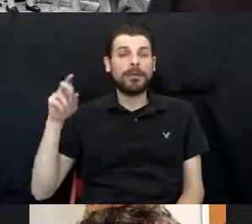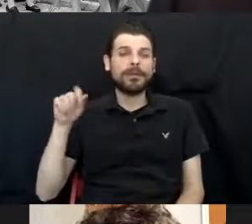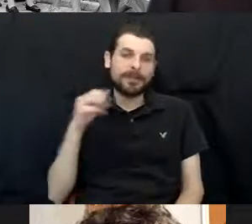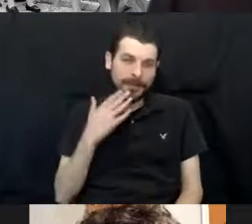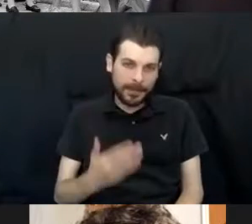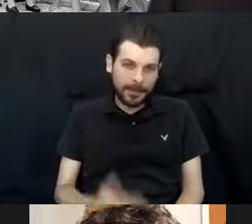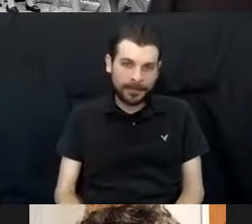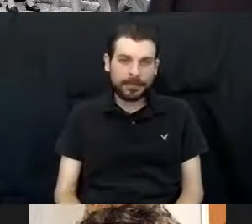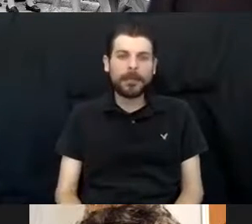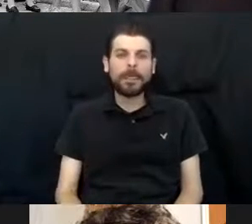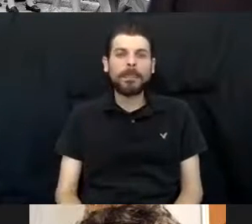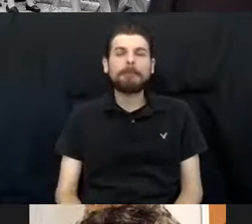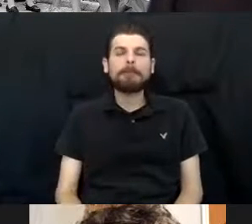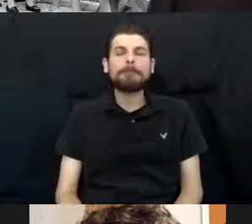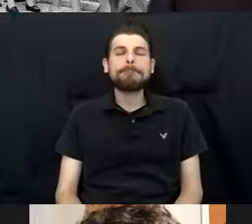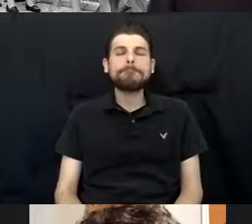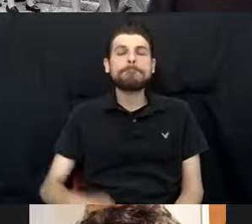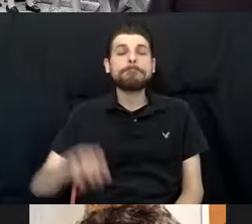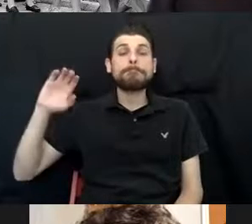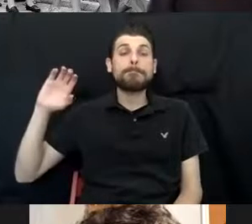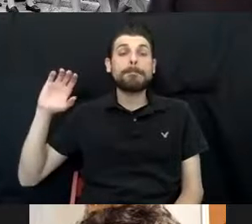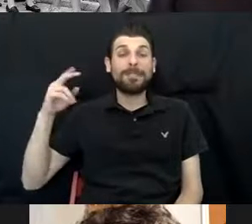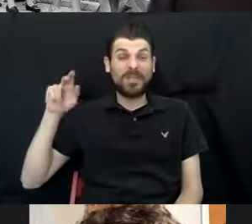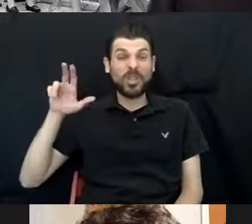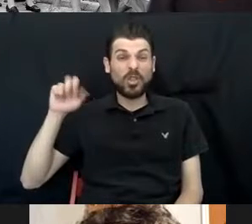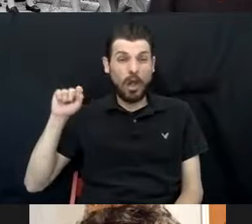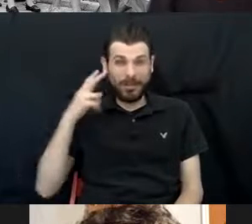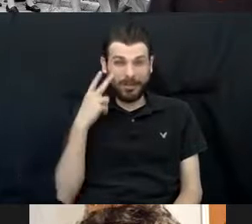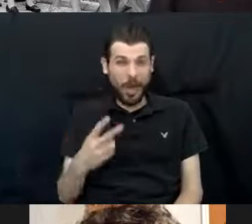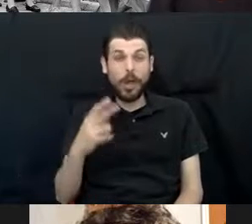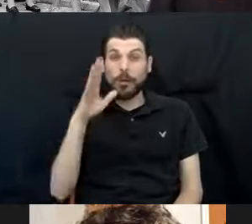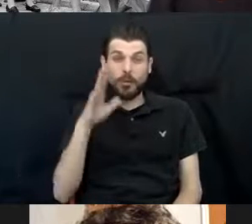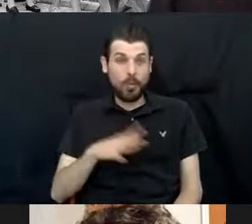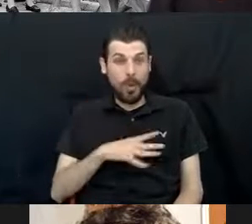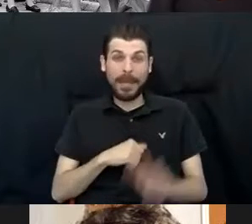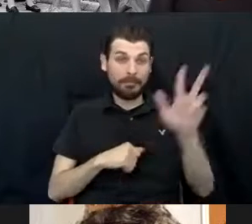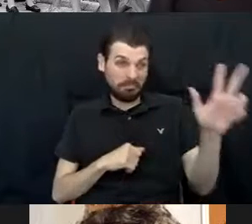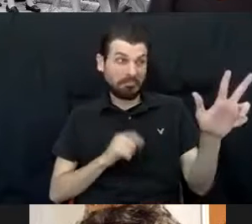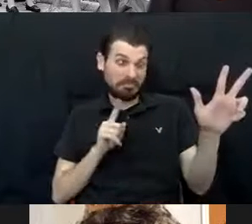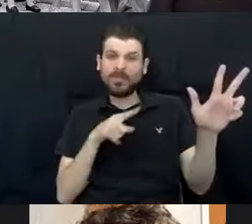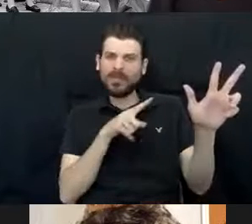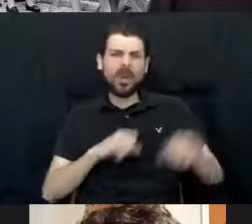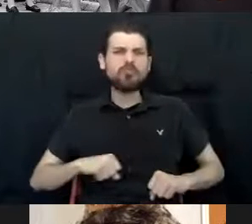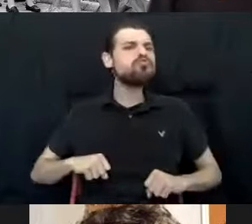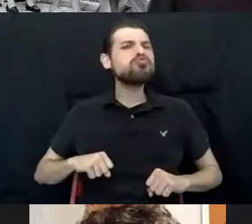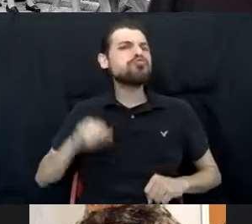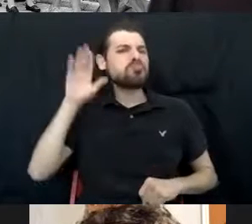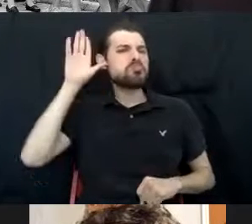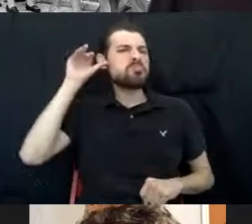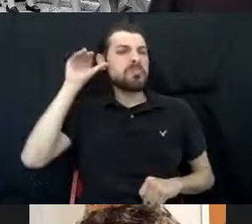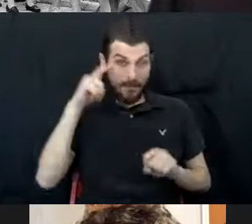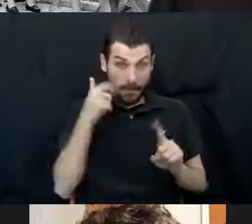The way the women with Charles McLaurin were standing up, not just for themselves, but for the entire